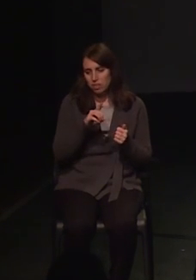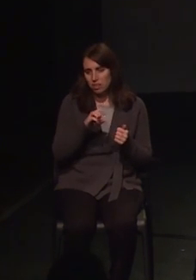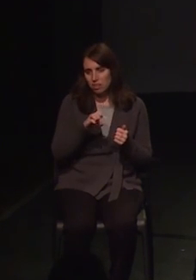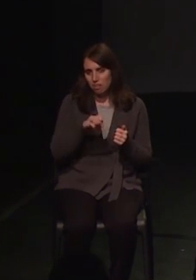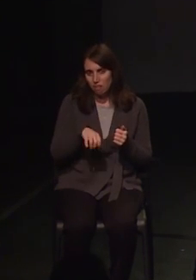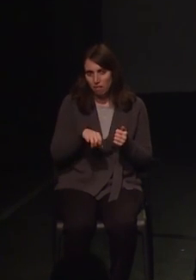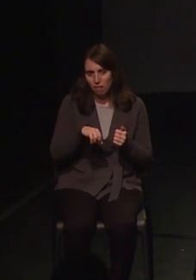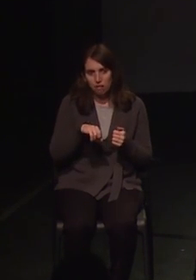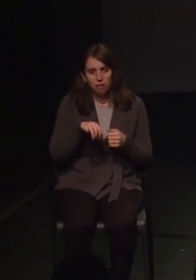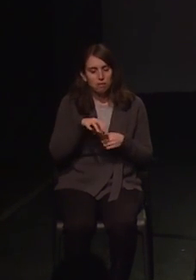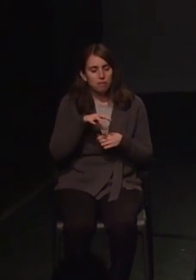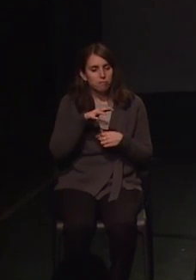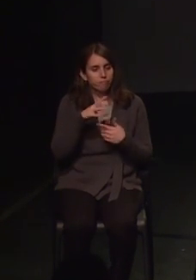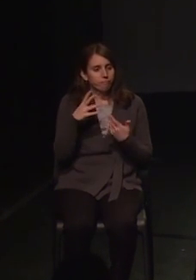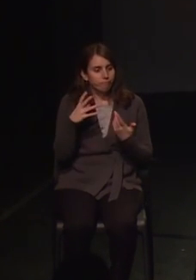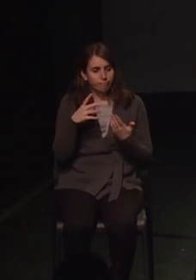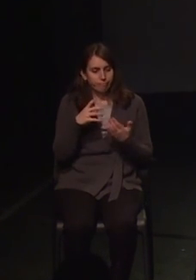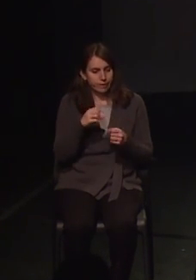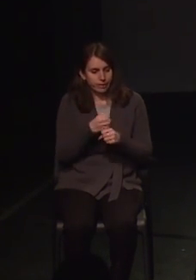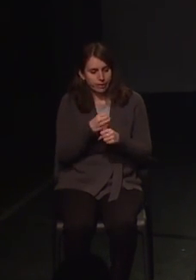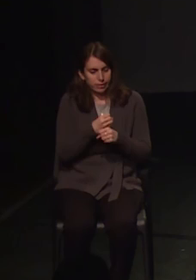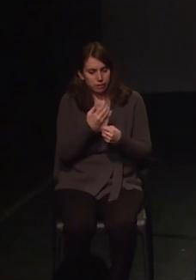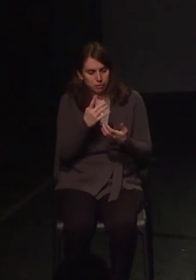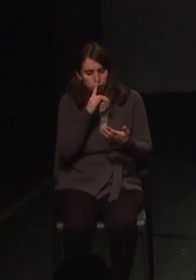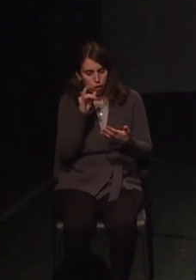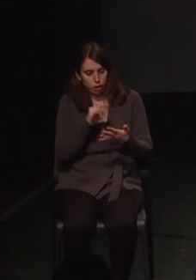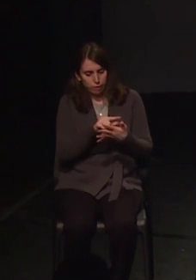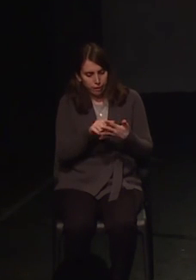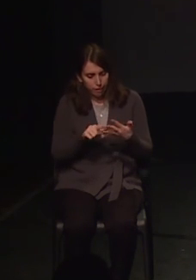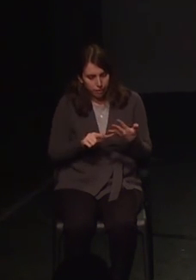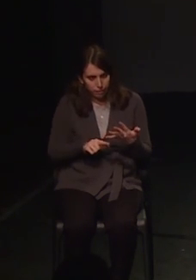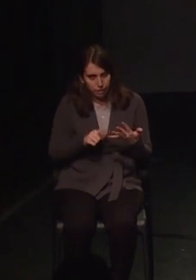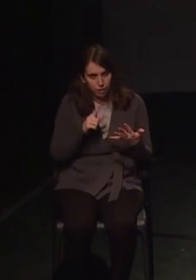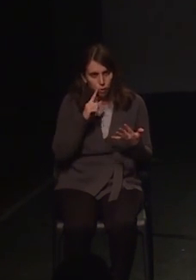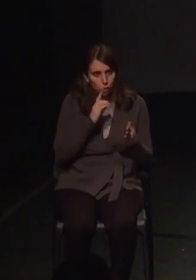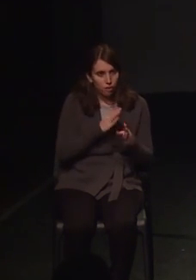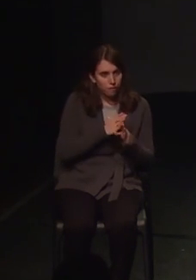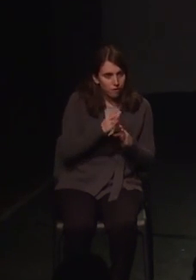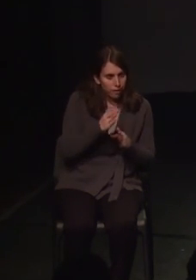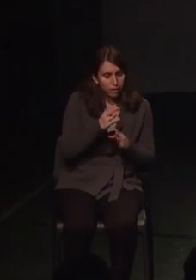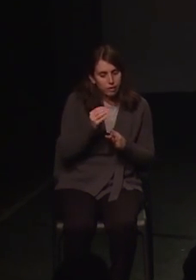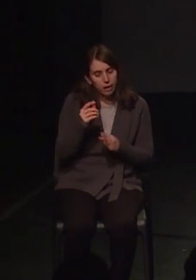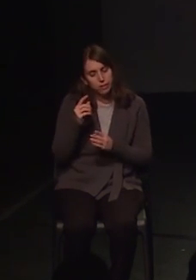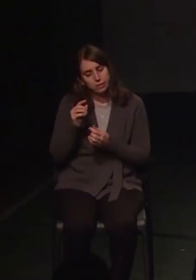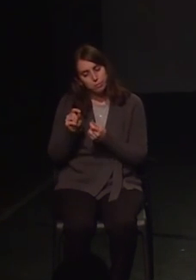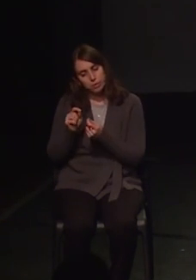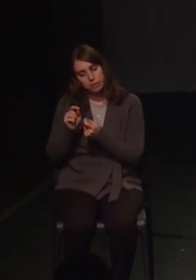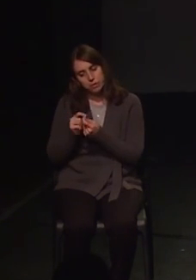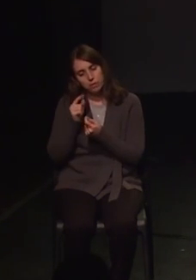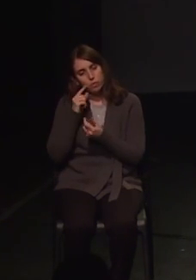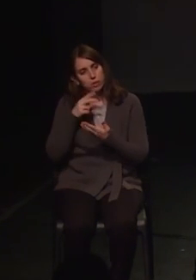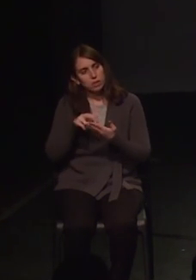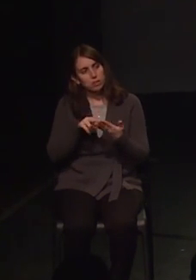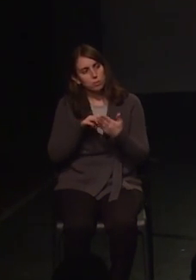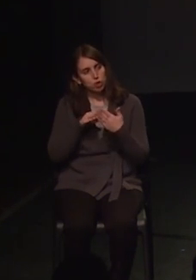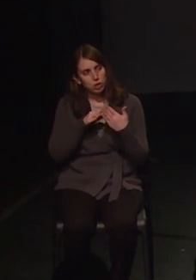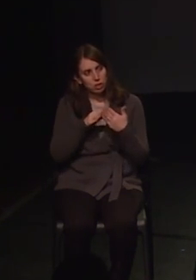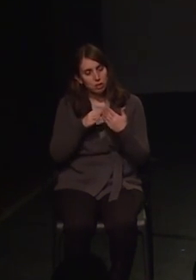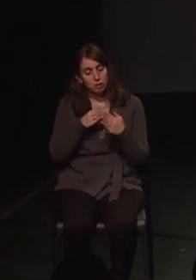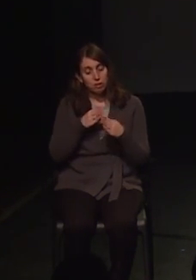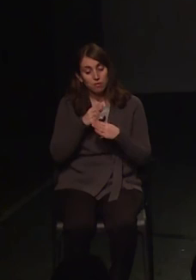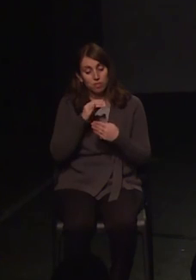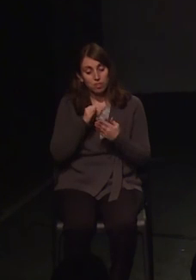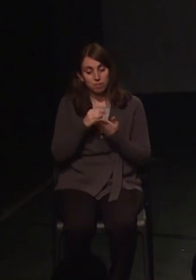up right now, and what does that mean for the future, both for the field at large and the dance community? After that, we'll talk about the